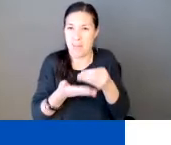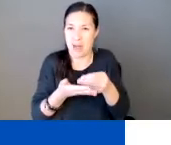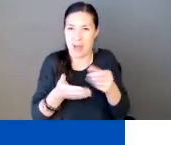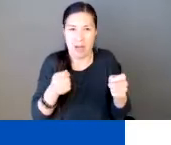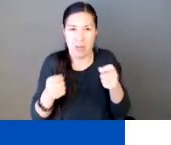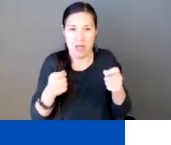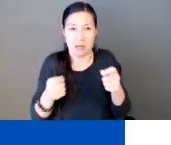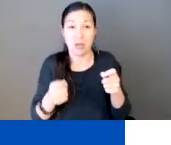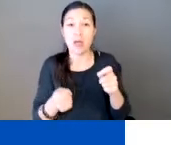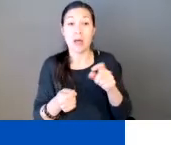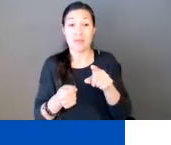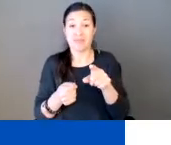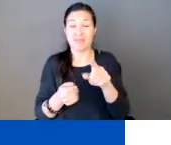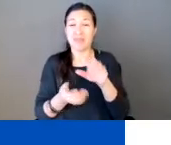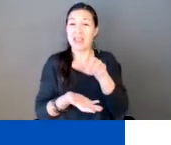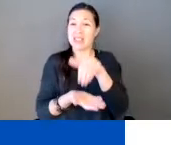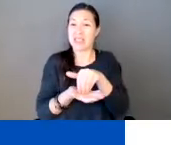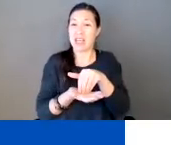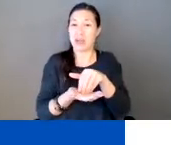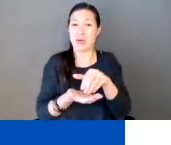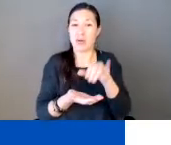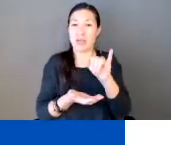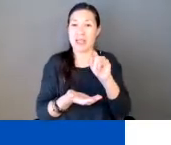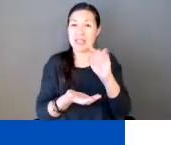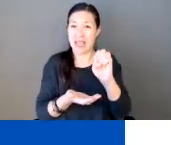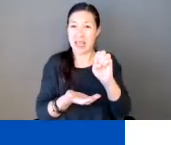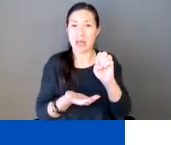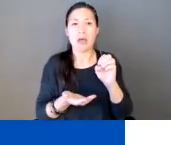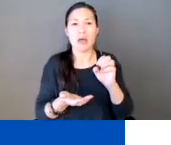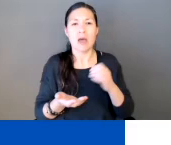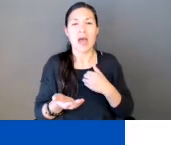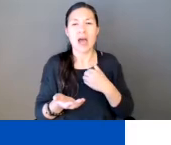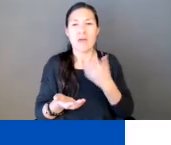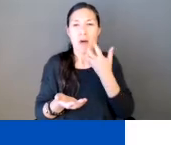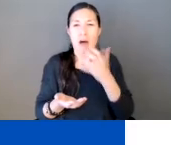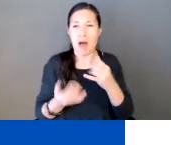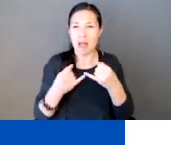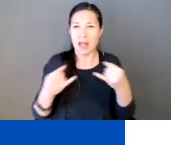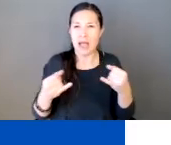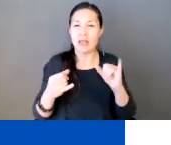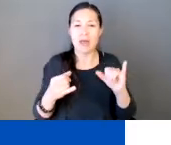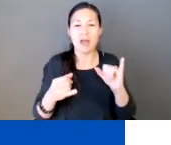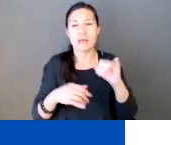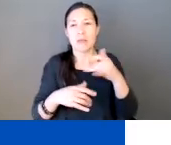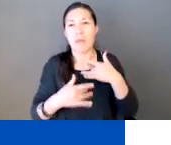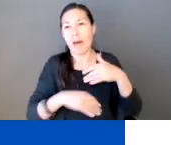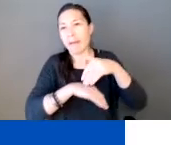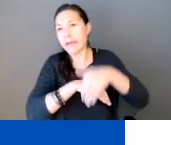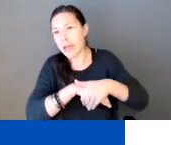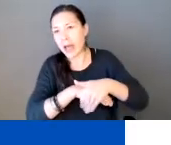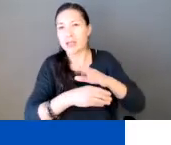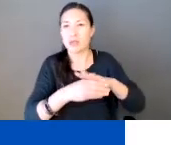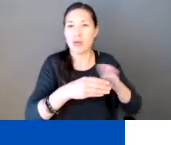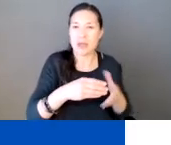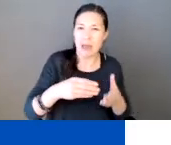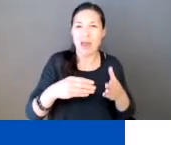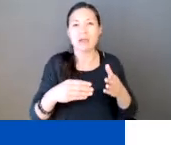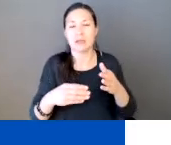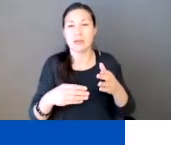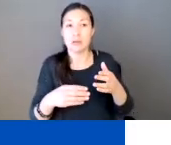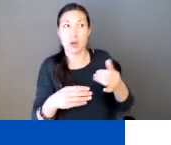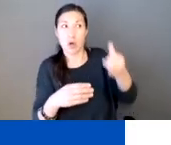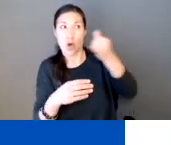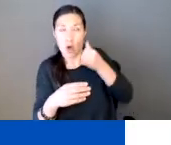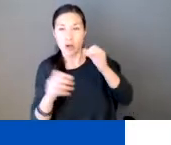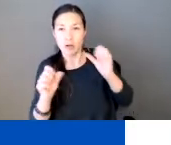intake unit, we've always had an elder abuse hotline, primarily did reports after hours. And about 4 years